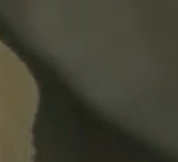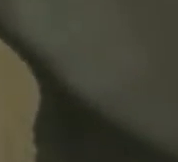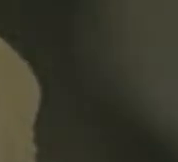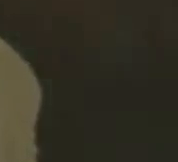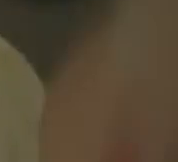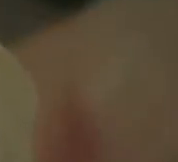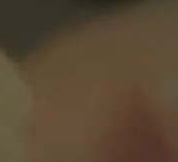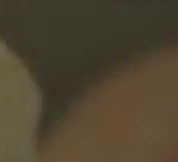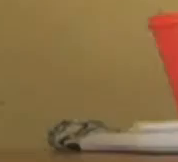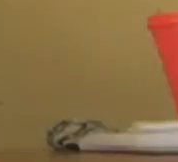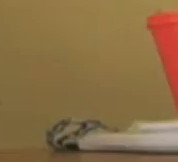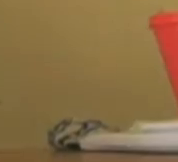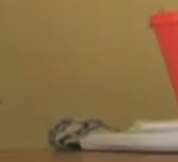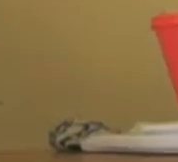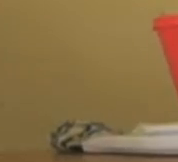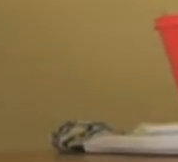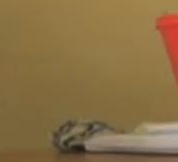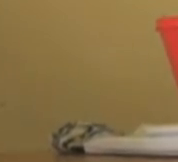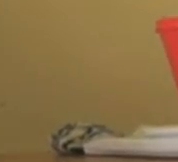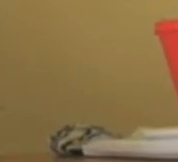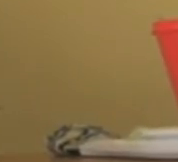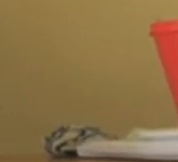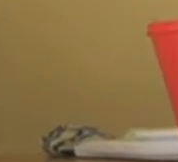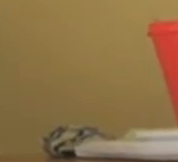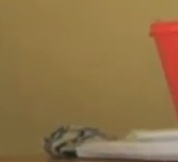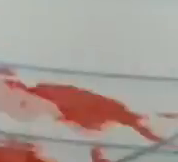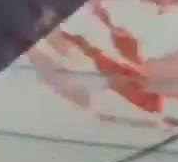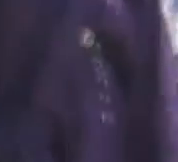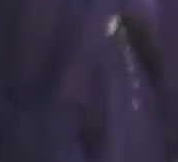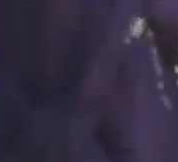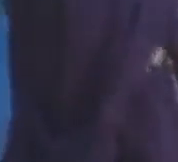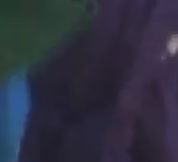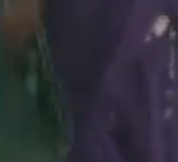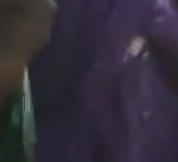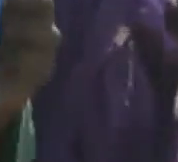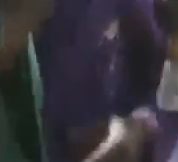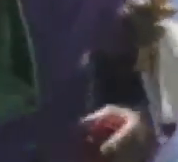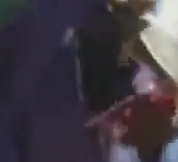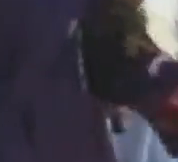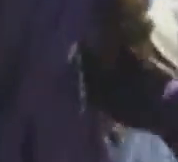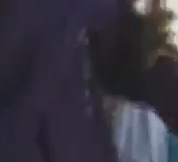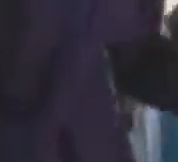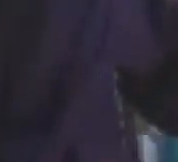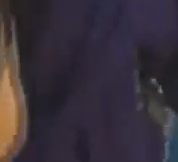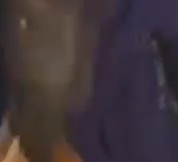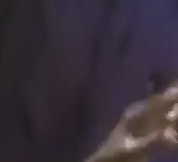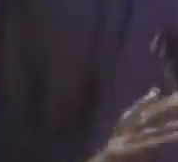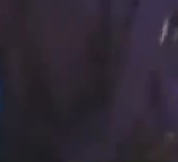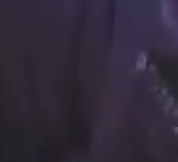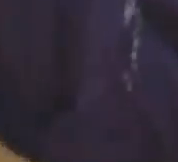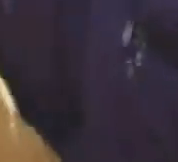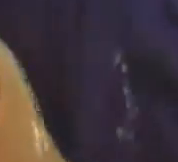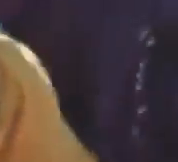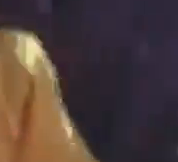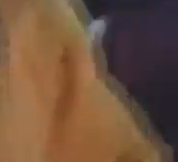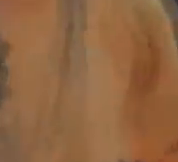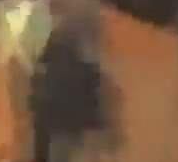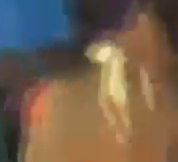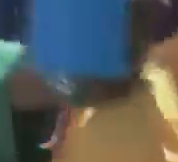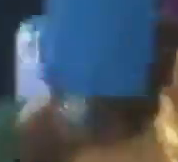our special feature, Degree of Doubt. And also tonight,